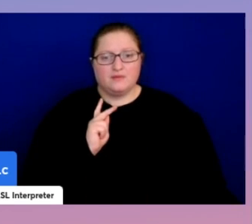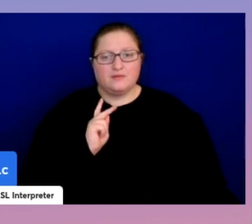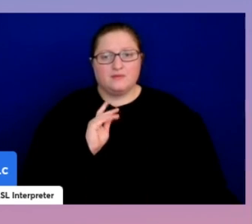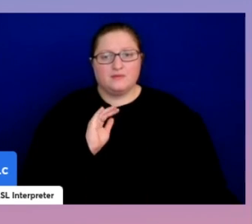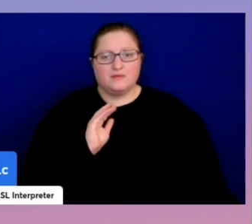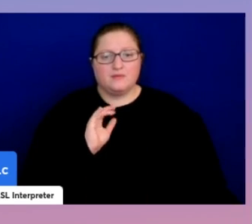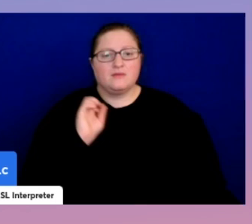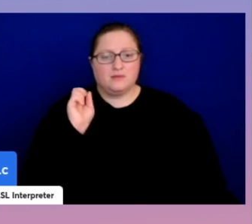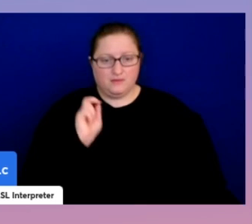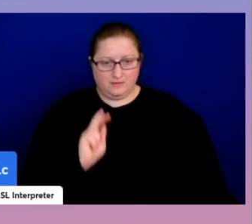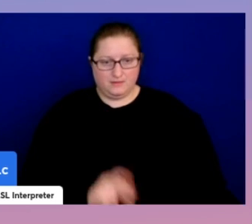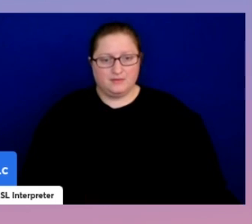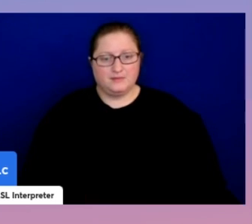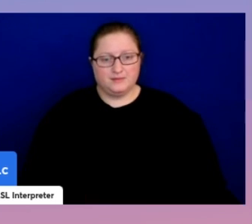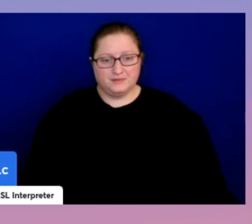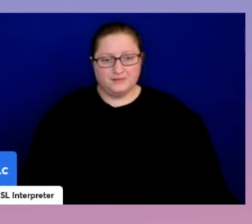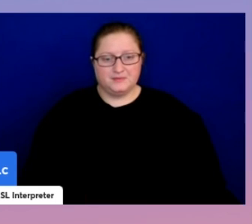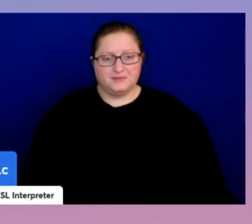Okay, so